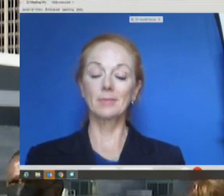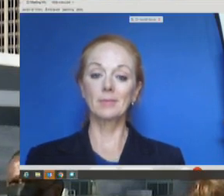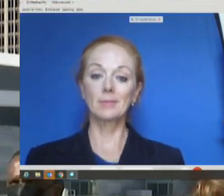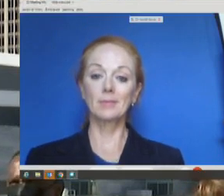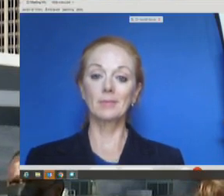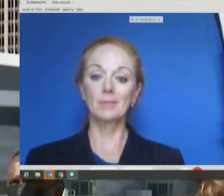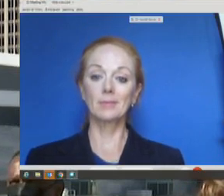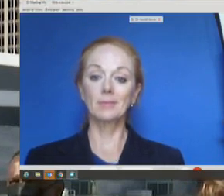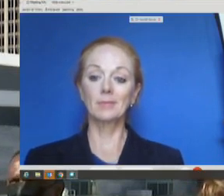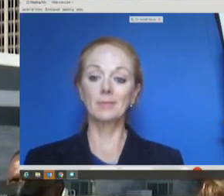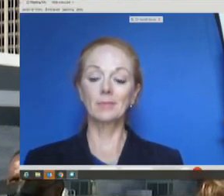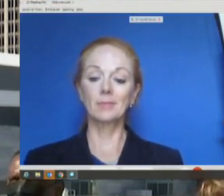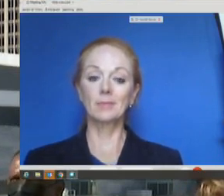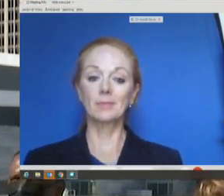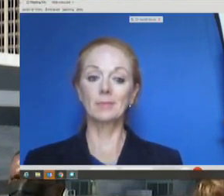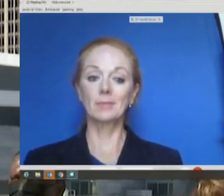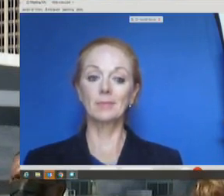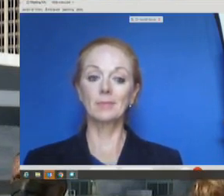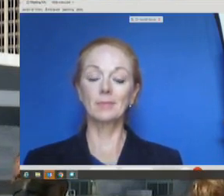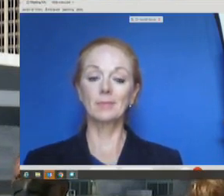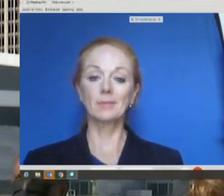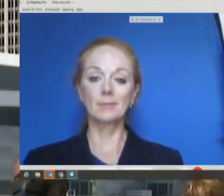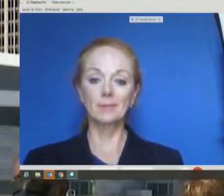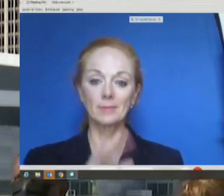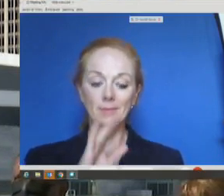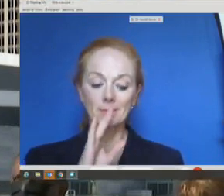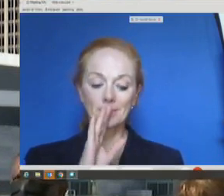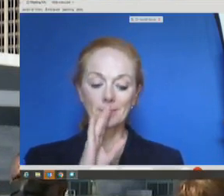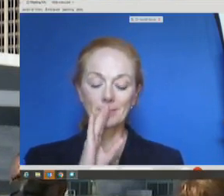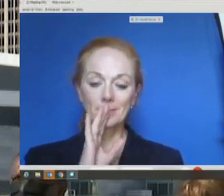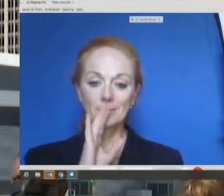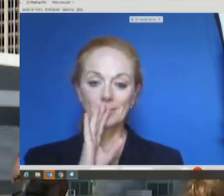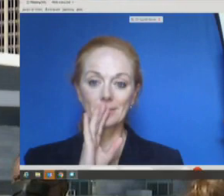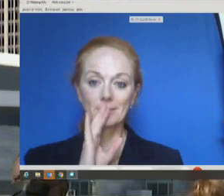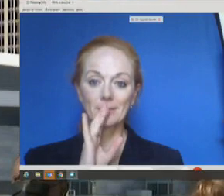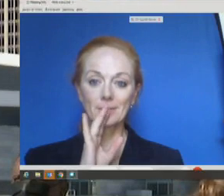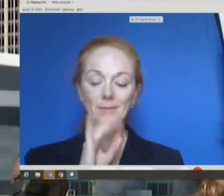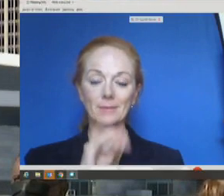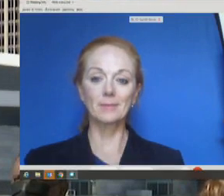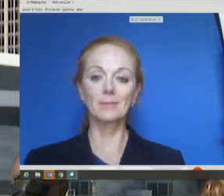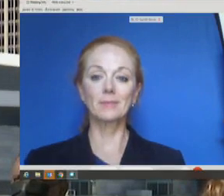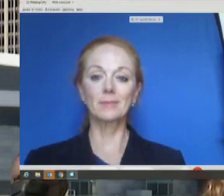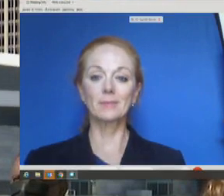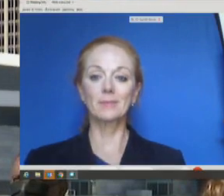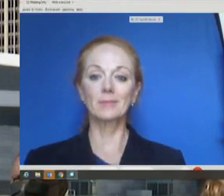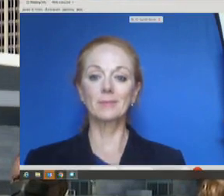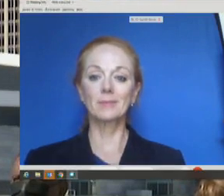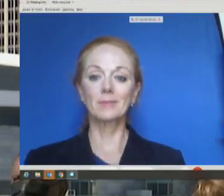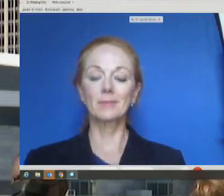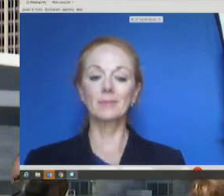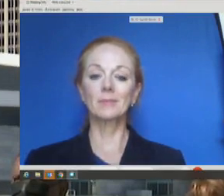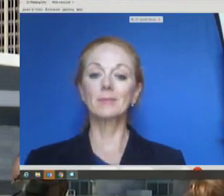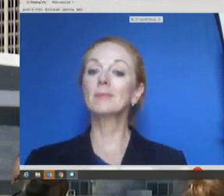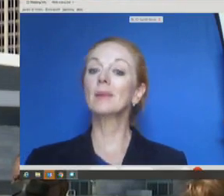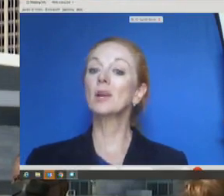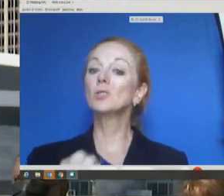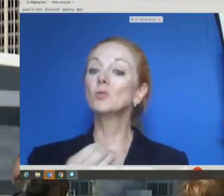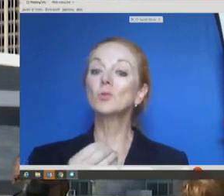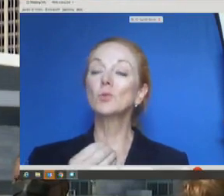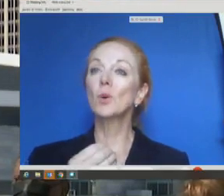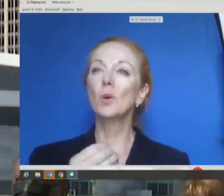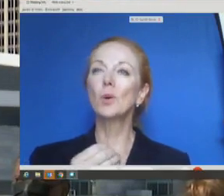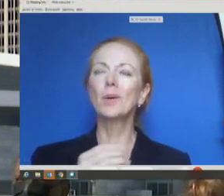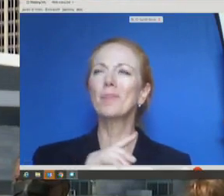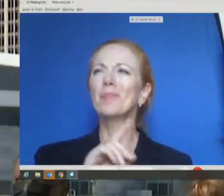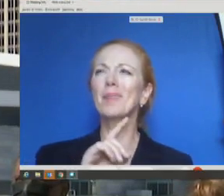because I'm not aware of any that we have, and I'd be surprised if we have any, but we would not hire